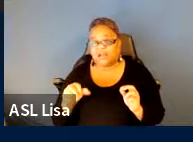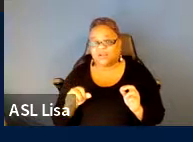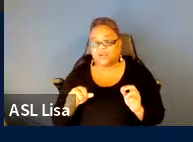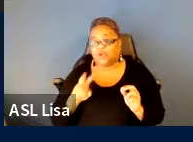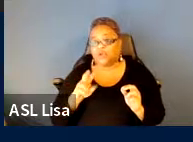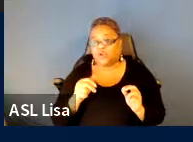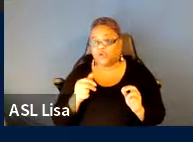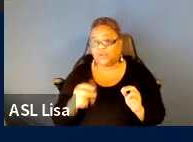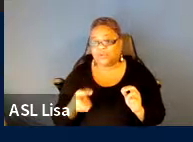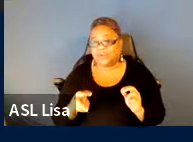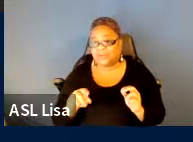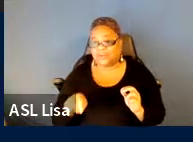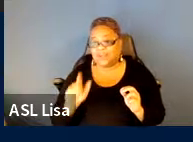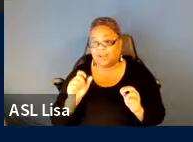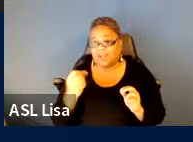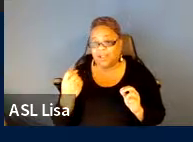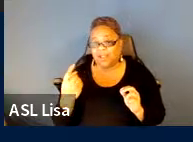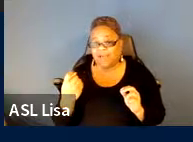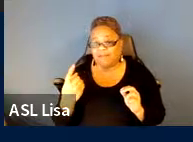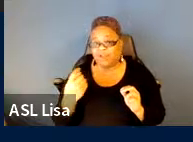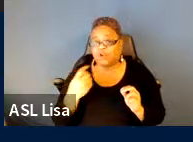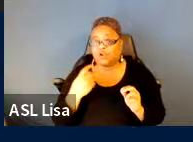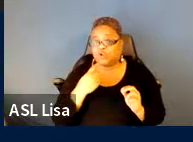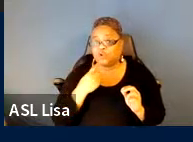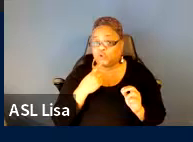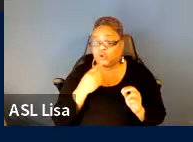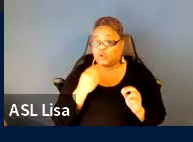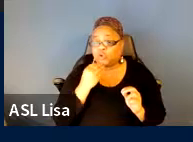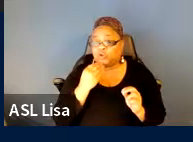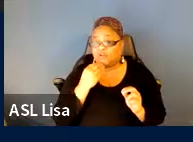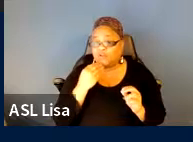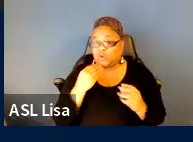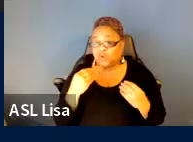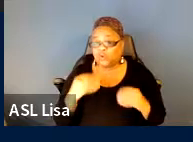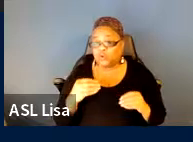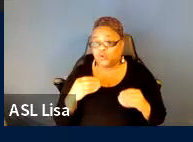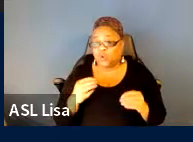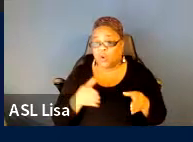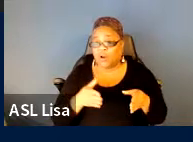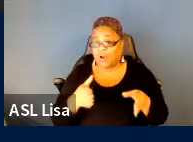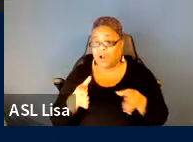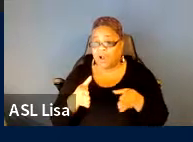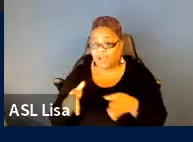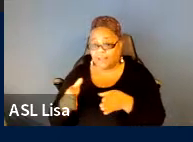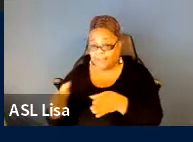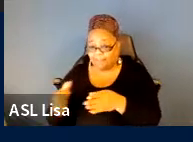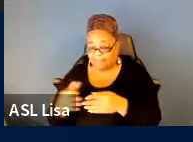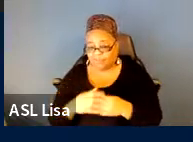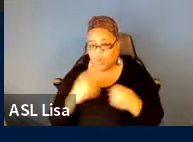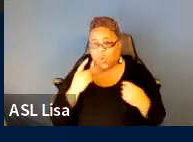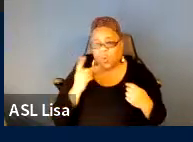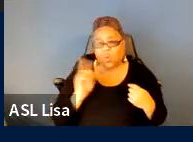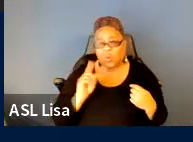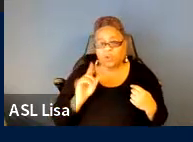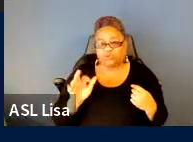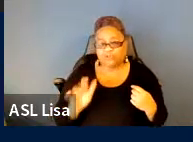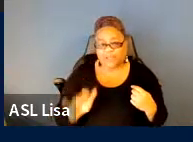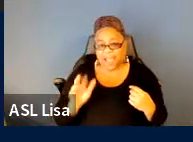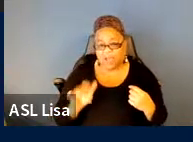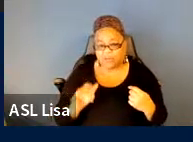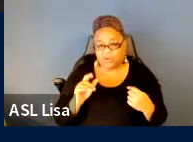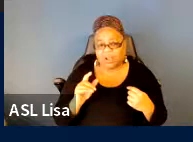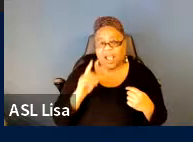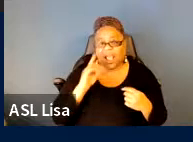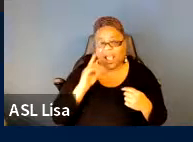row of grocery store checkout aisles with the ISA below the identifying aisle number of 2 of them. There's